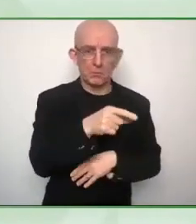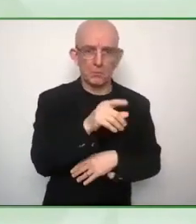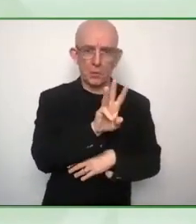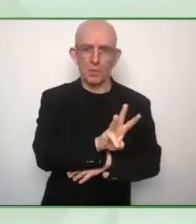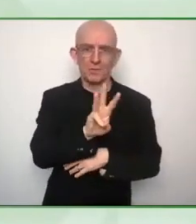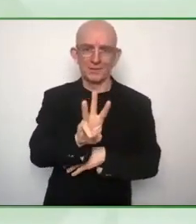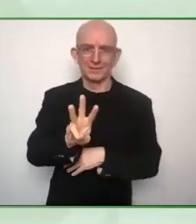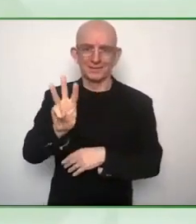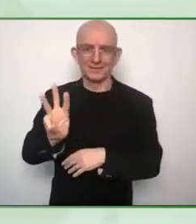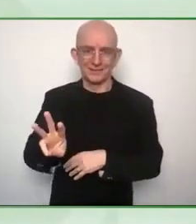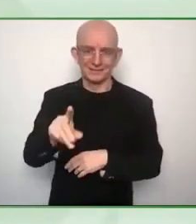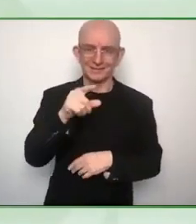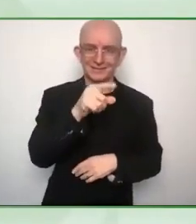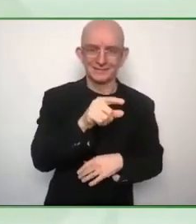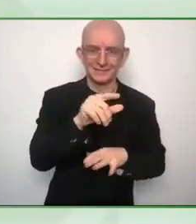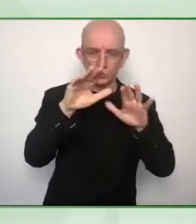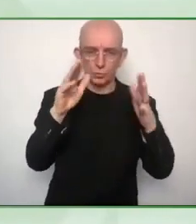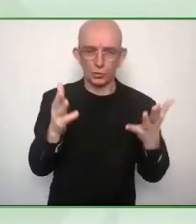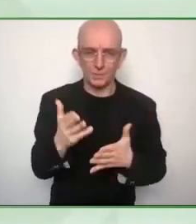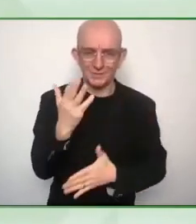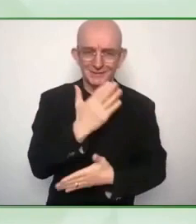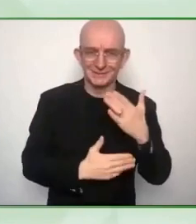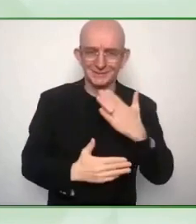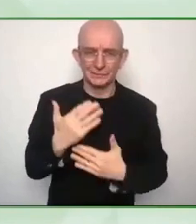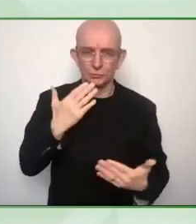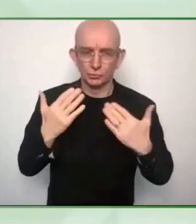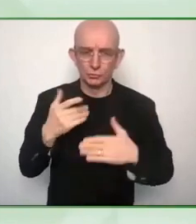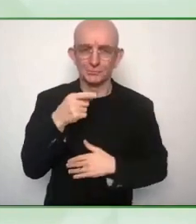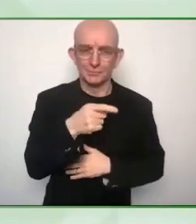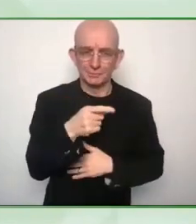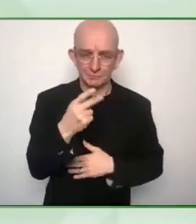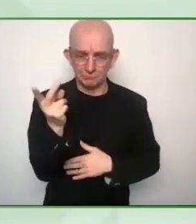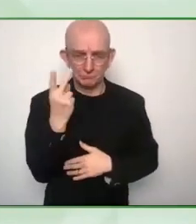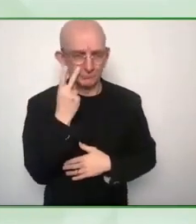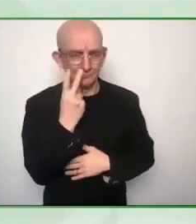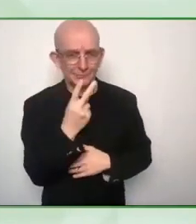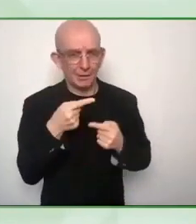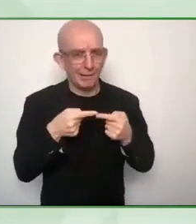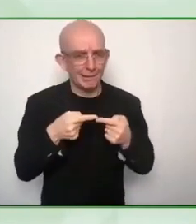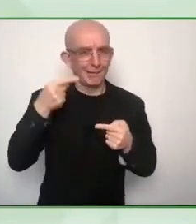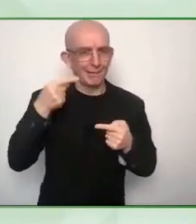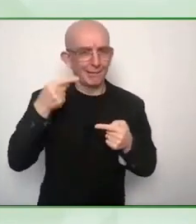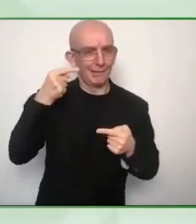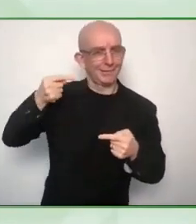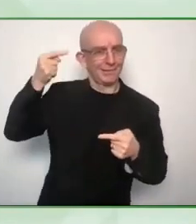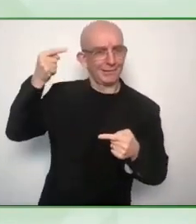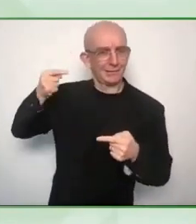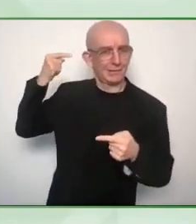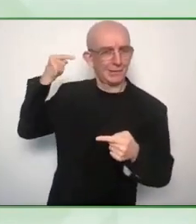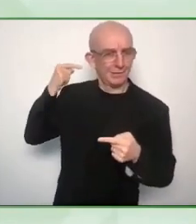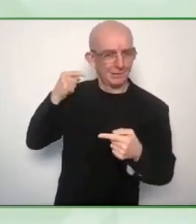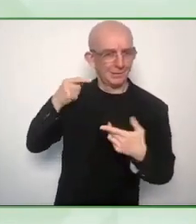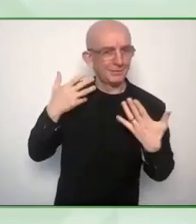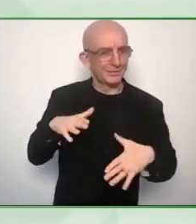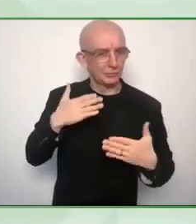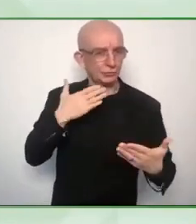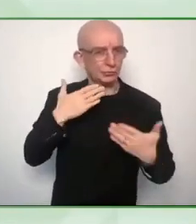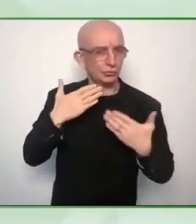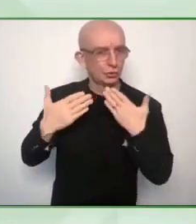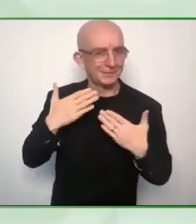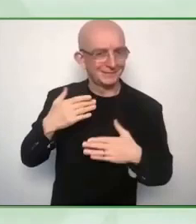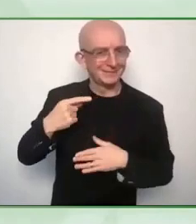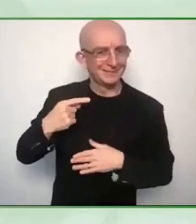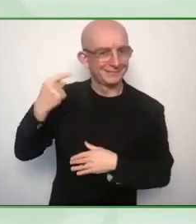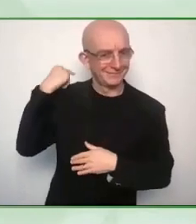us a very good idea of who to work with, and we stand ready to support this work and